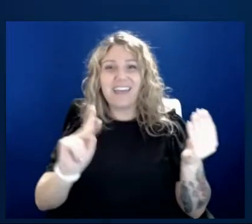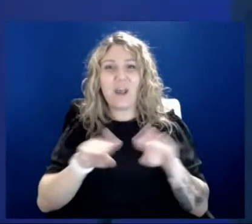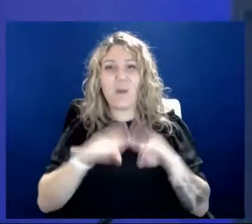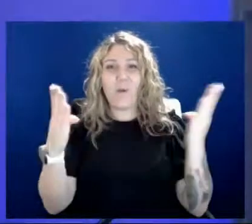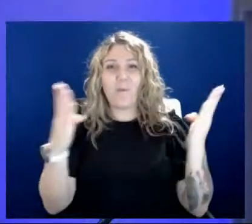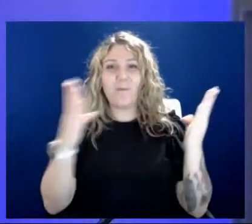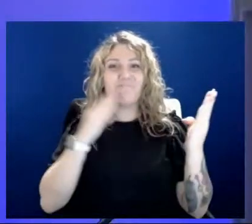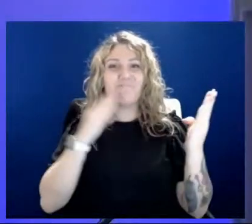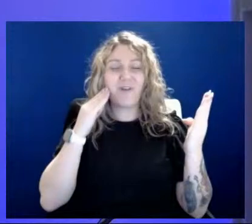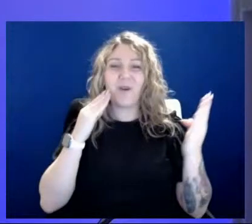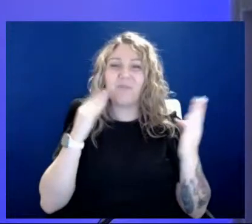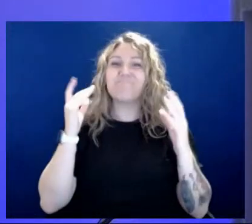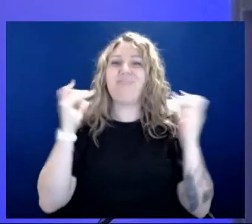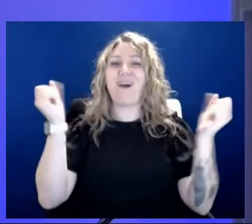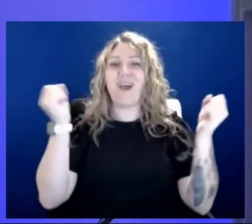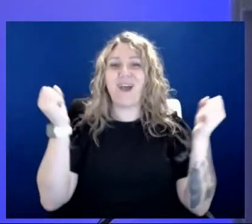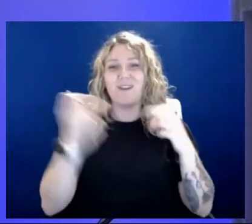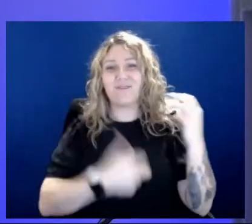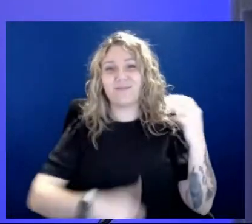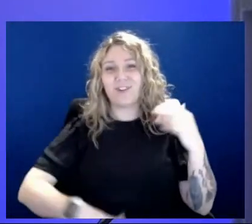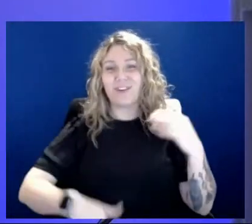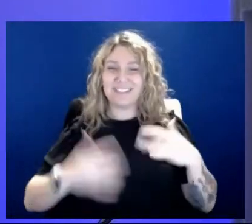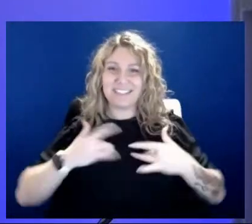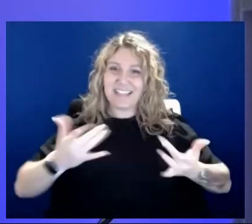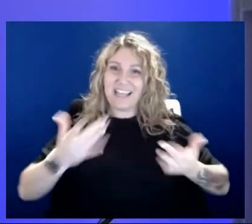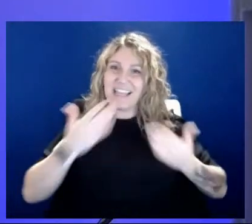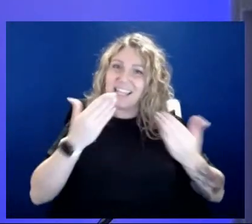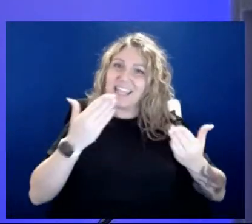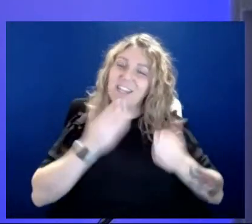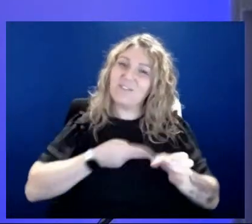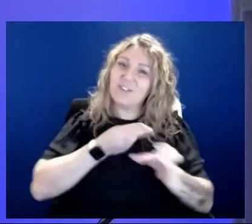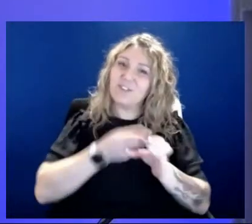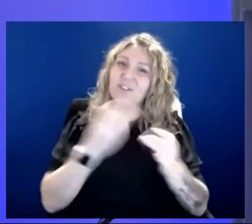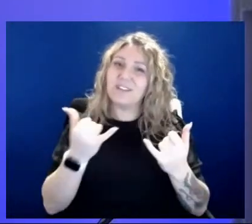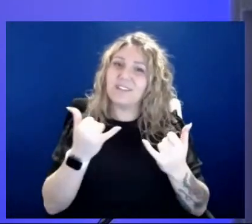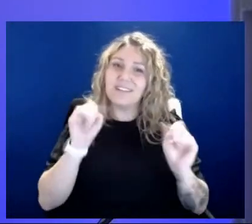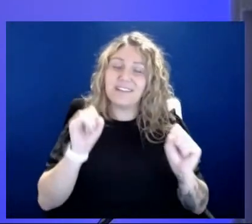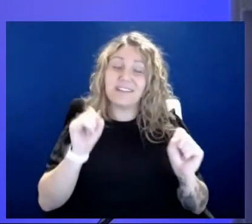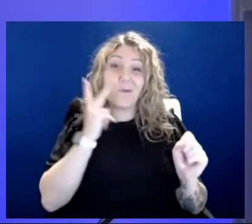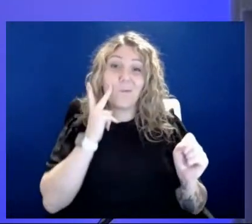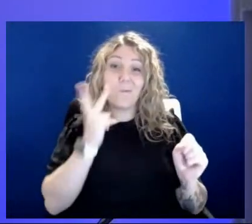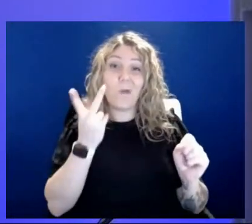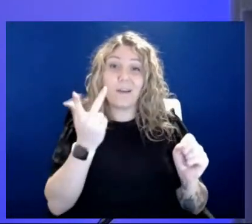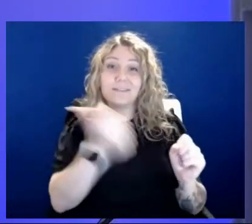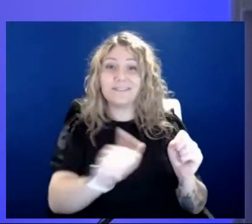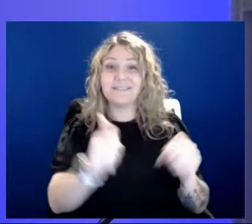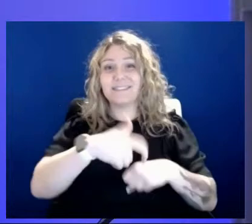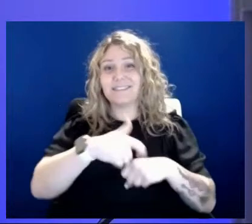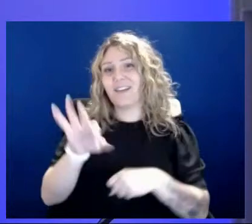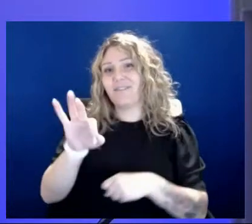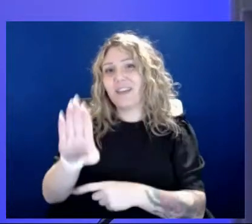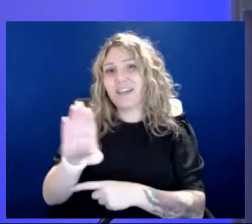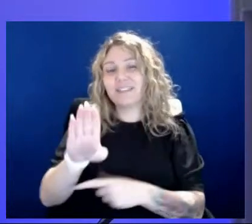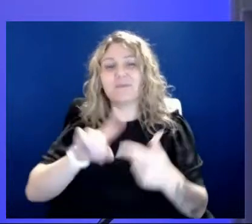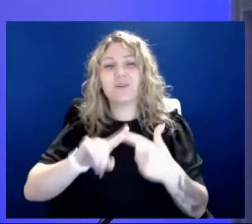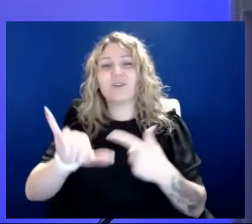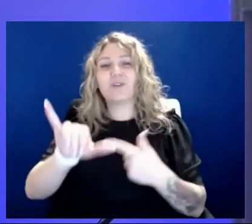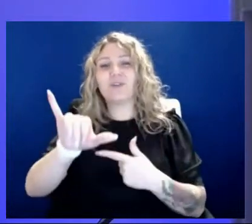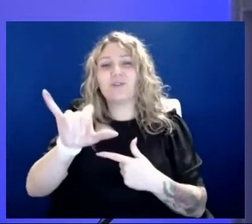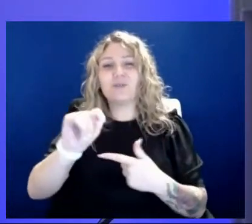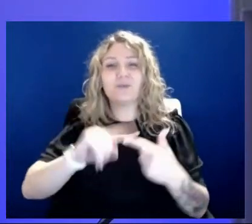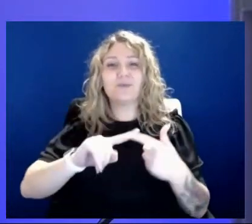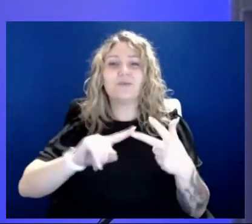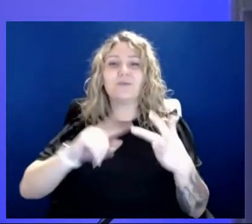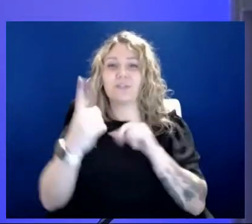Royals. Very exciting. And thank you so much for being with us today. Don't forget you can catch our show anytime on Facebook, on YouTube, and on Twitter. Before we go, we want to